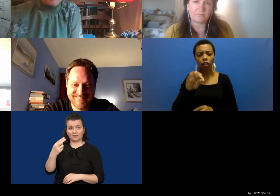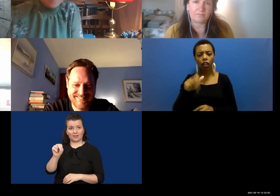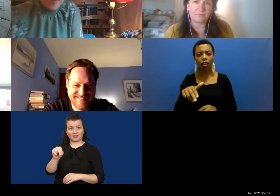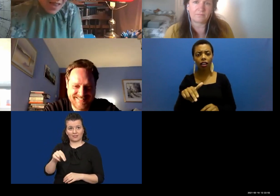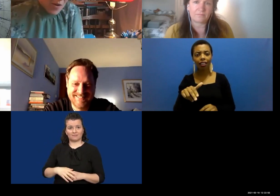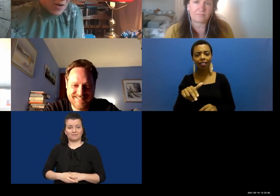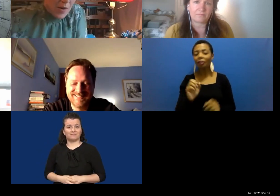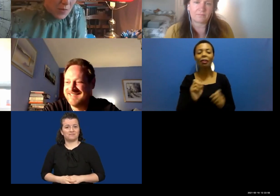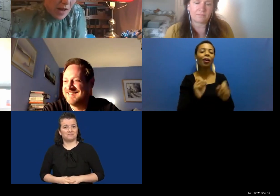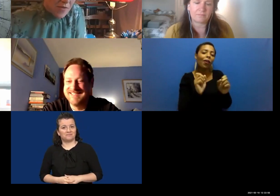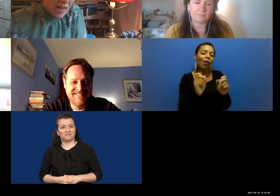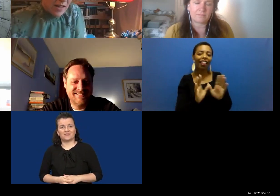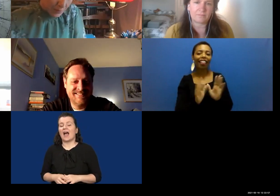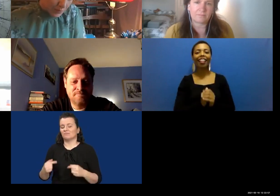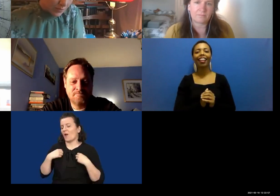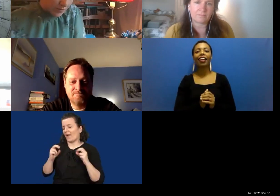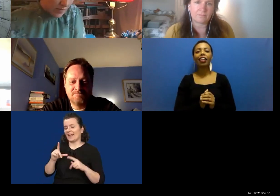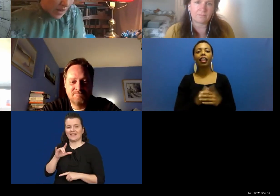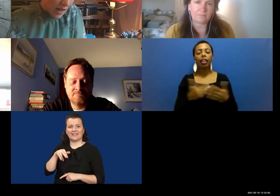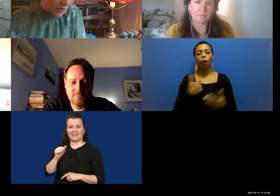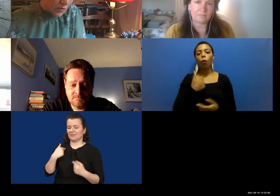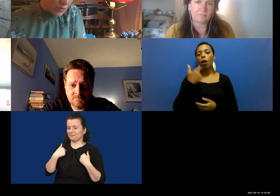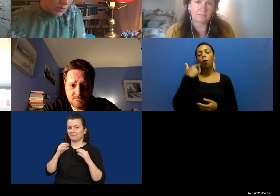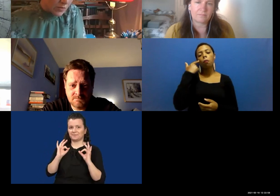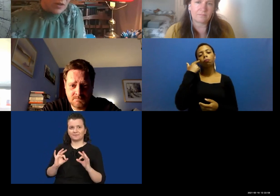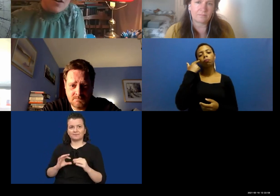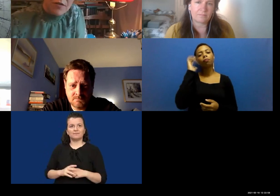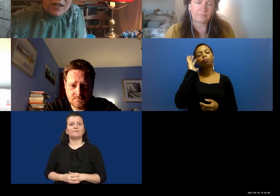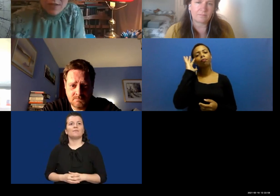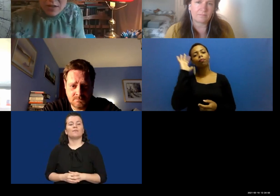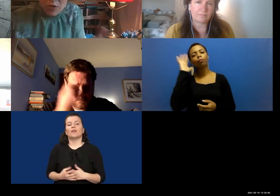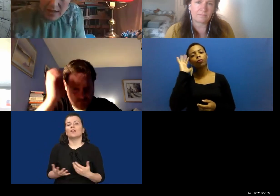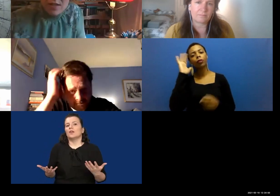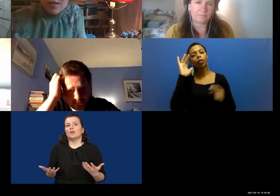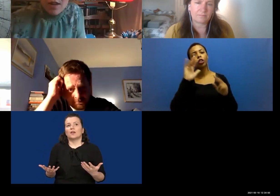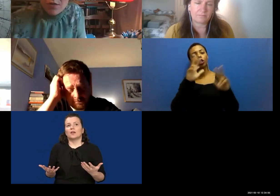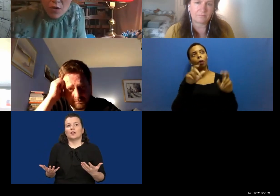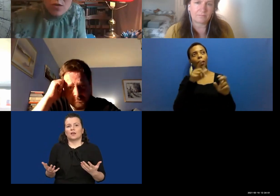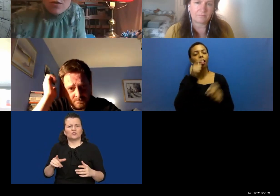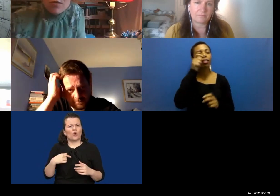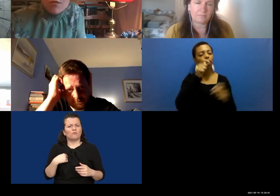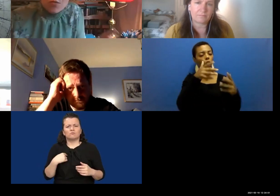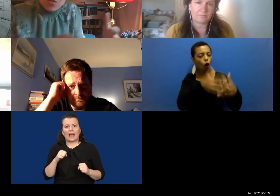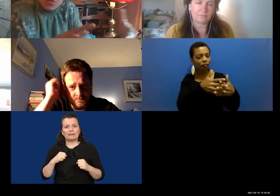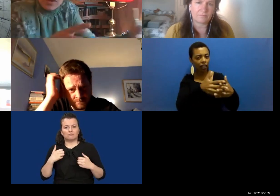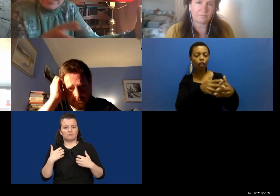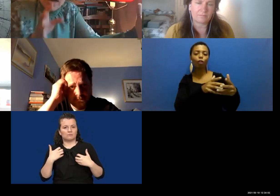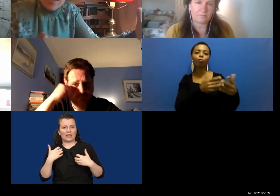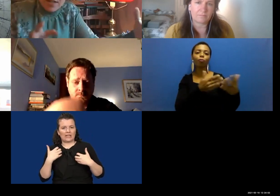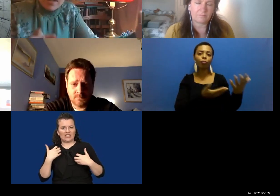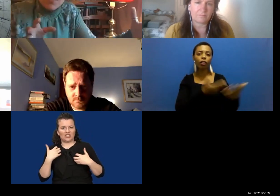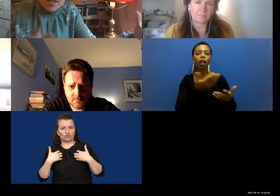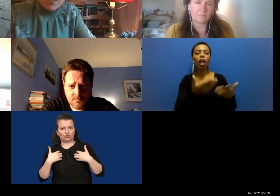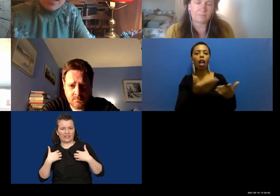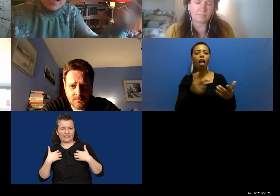All right. Well, I'm thinking a conflict of interest, then of course, we need to have